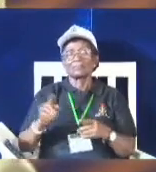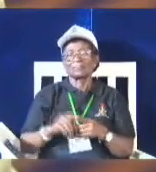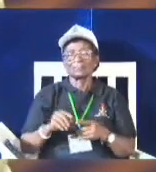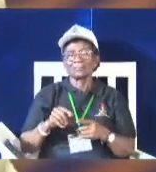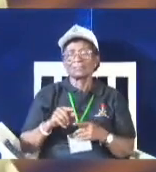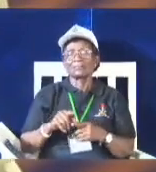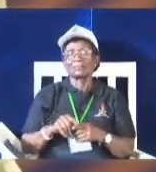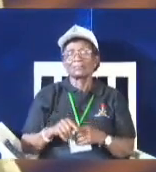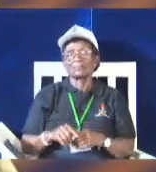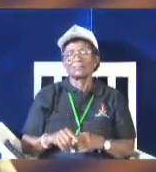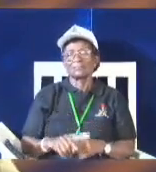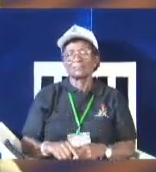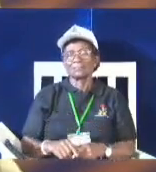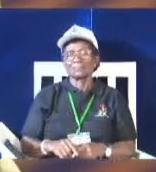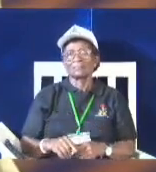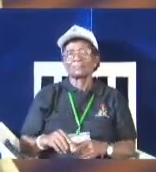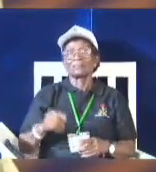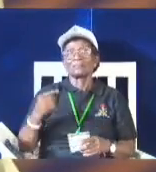power.